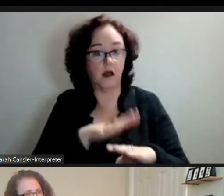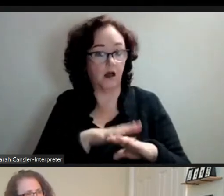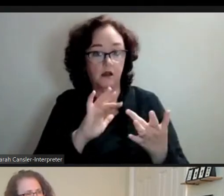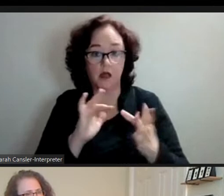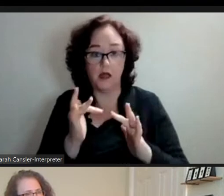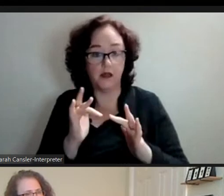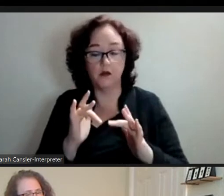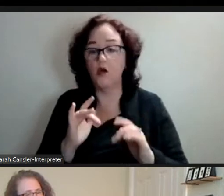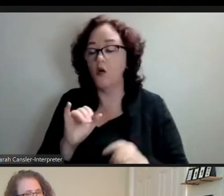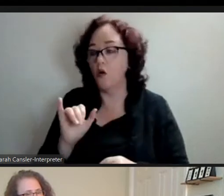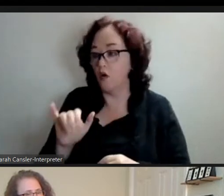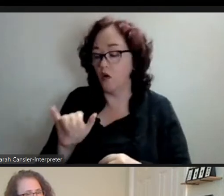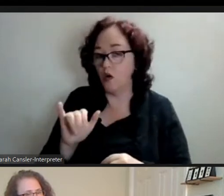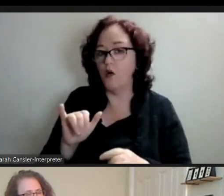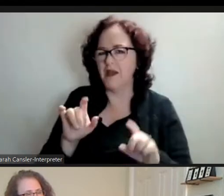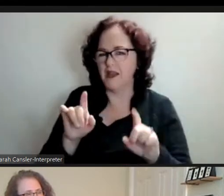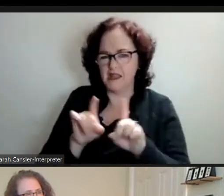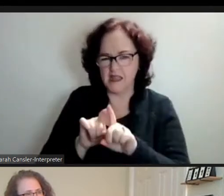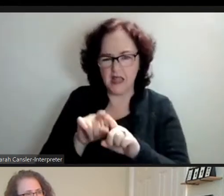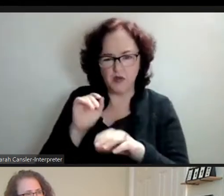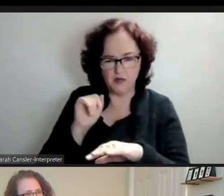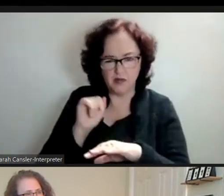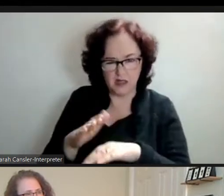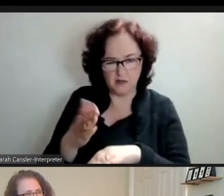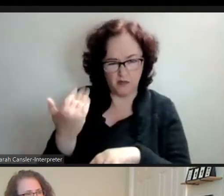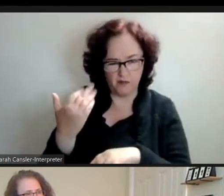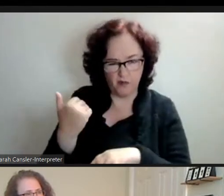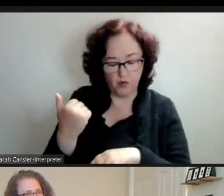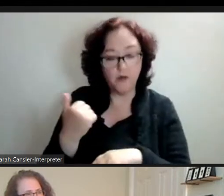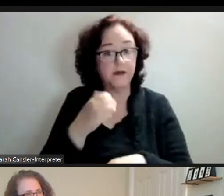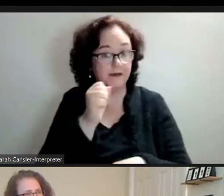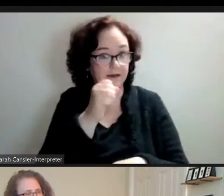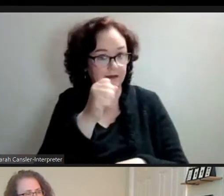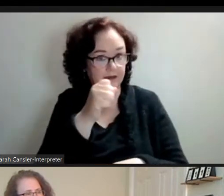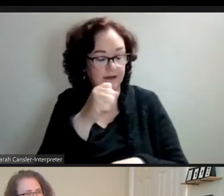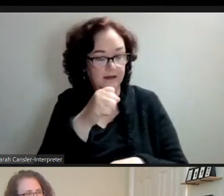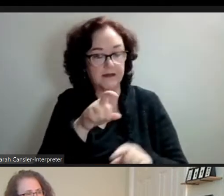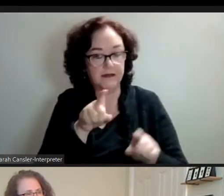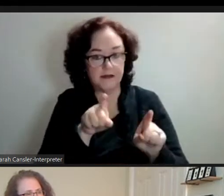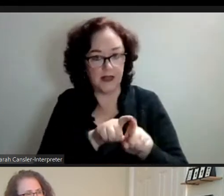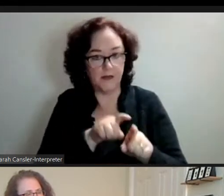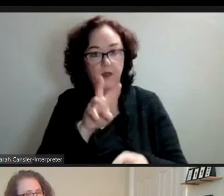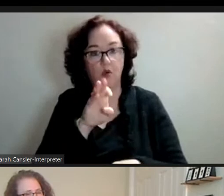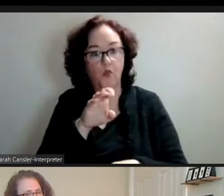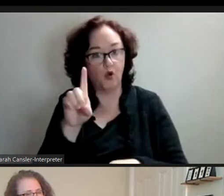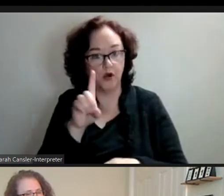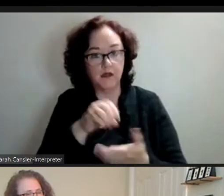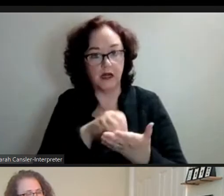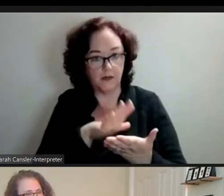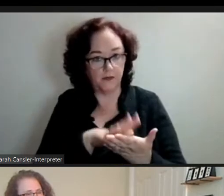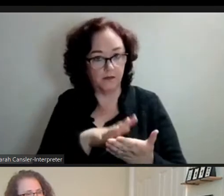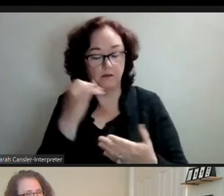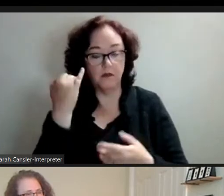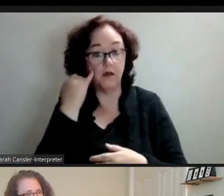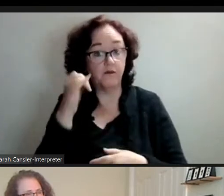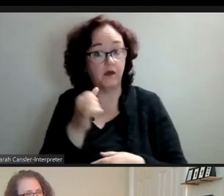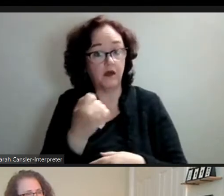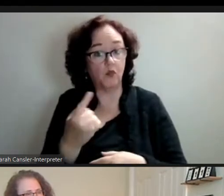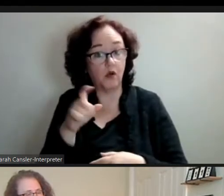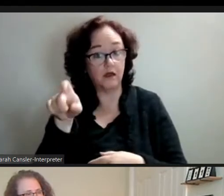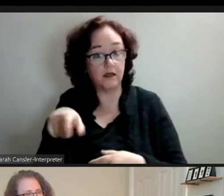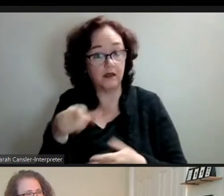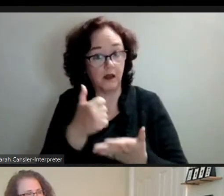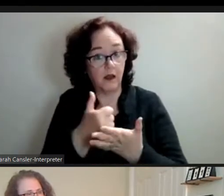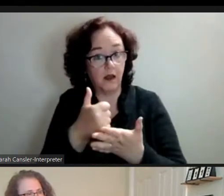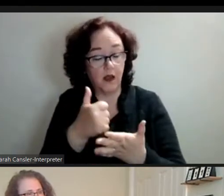the same Word doc that you sent out from before. Yes, yes. These are Word Got it. docs. Okay. And if anyone does need help